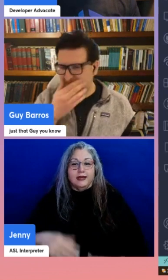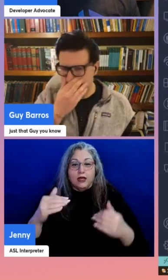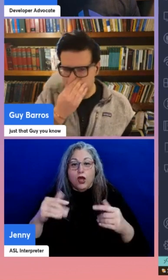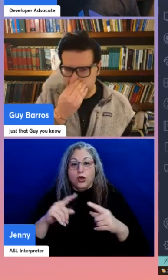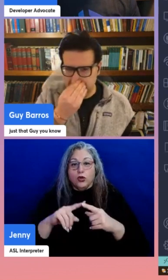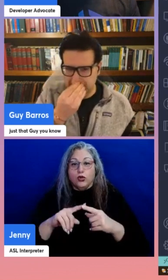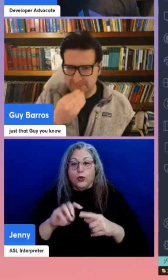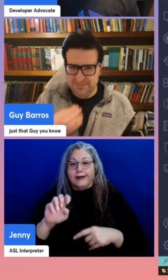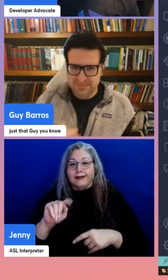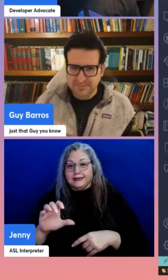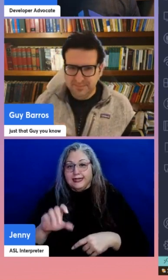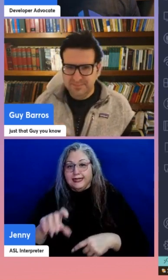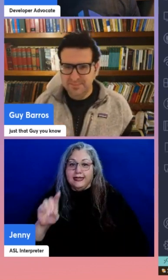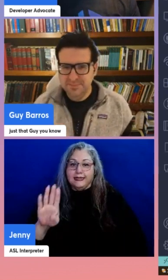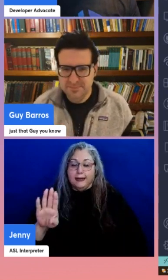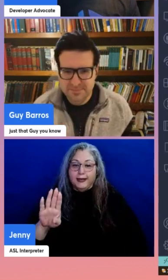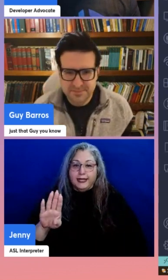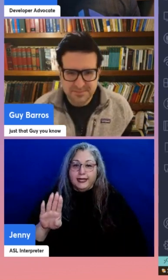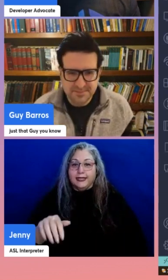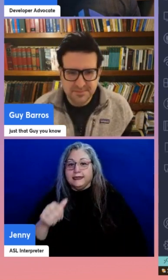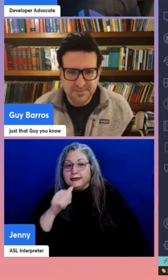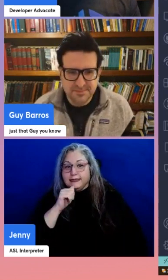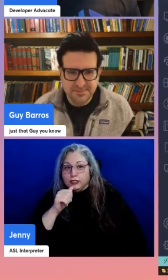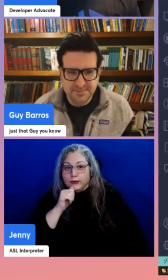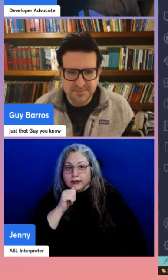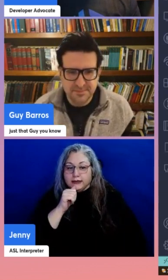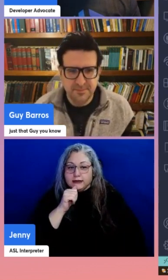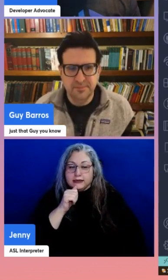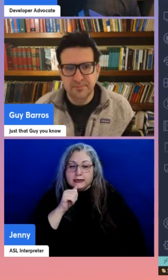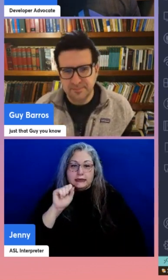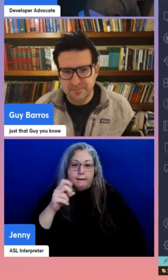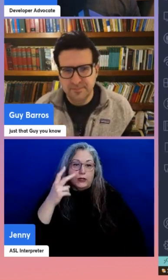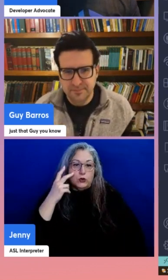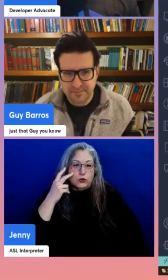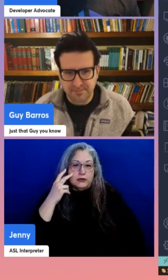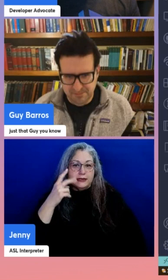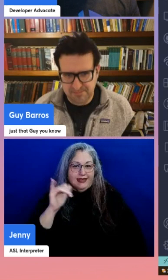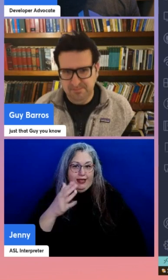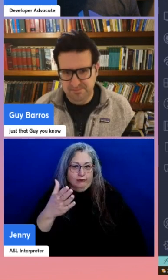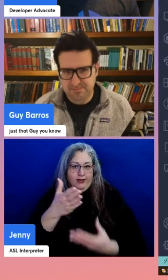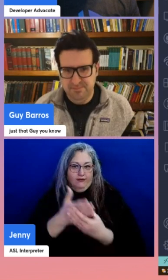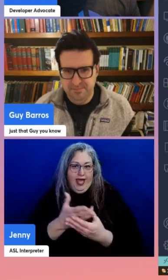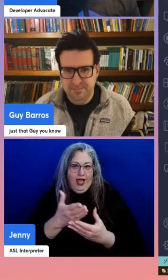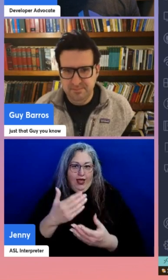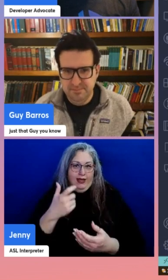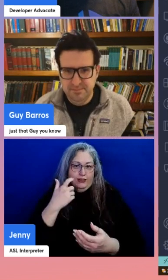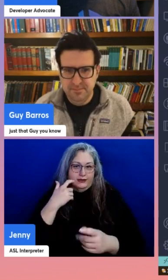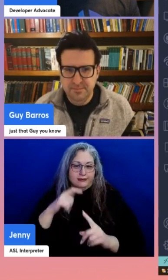etc. db secrets. You can see there that those are the files. So if I just cat